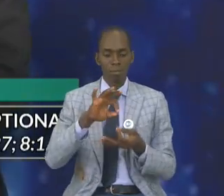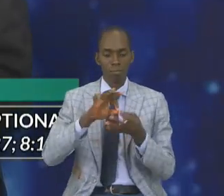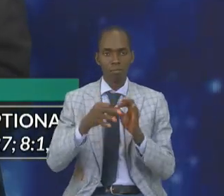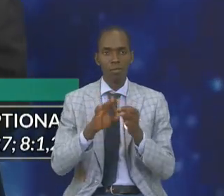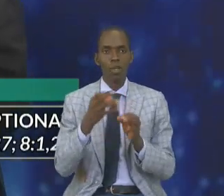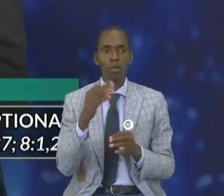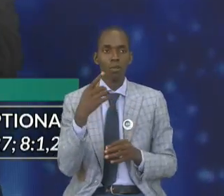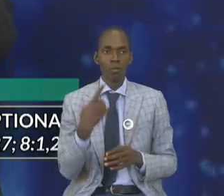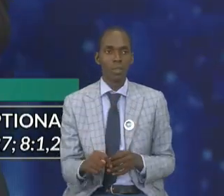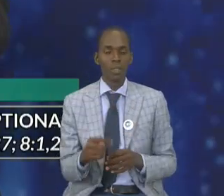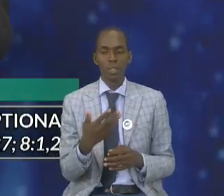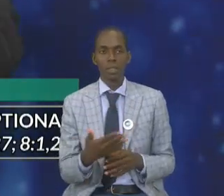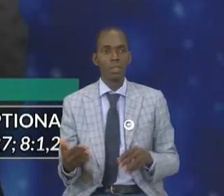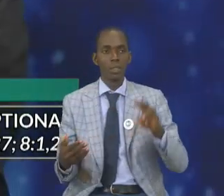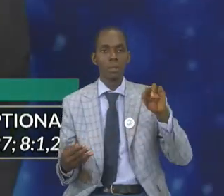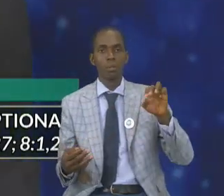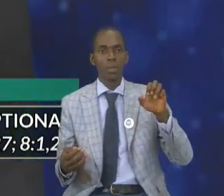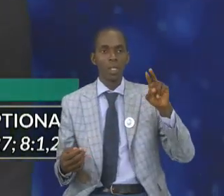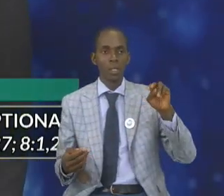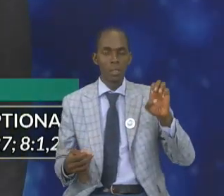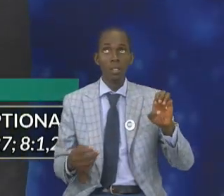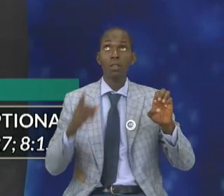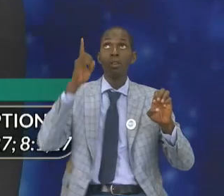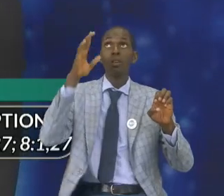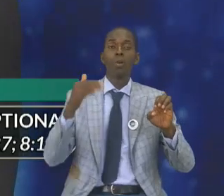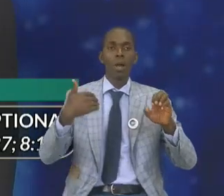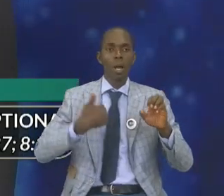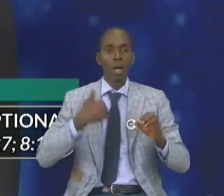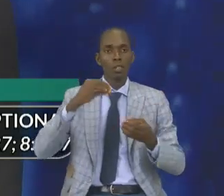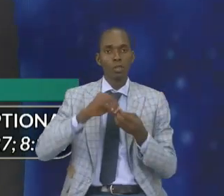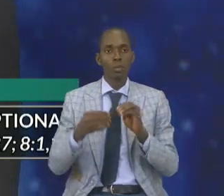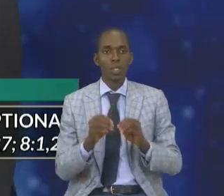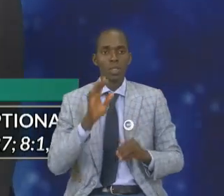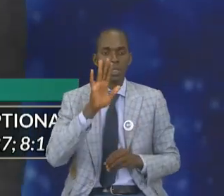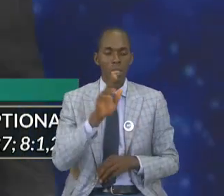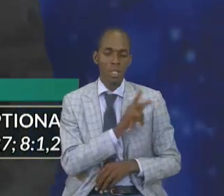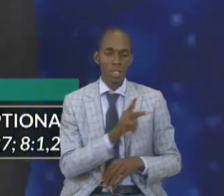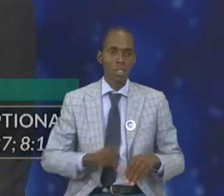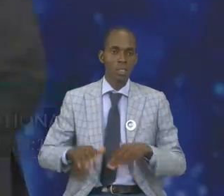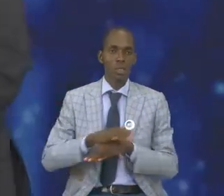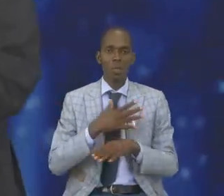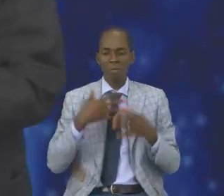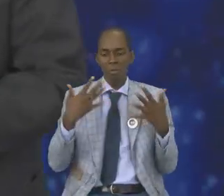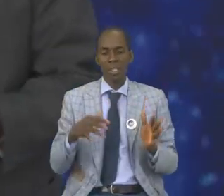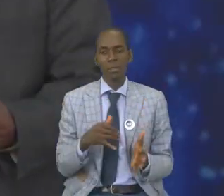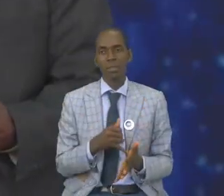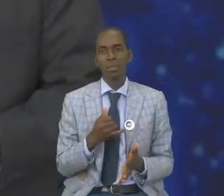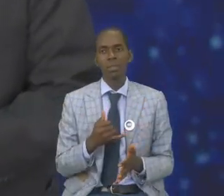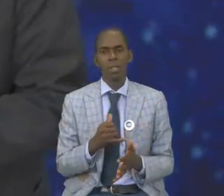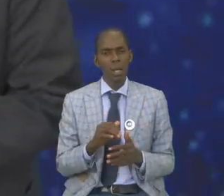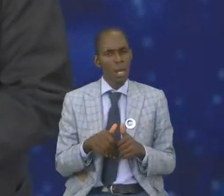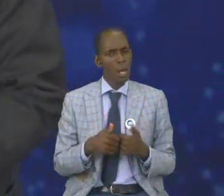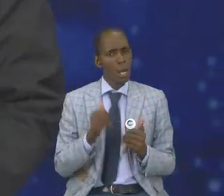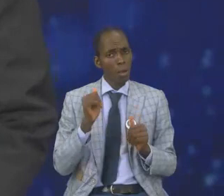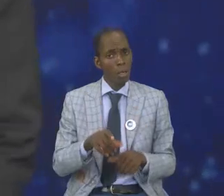thing. Many God has numbered thy kingdom and finished it. How could you